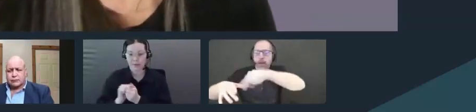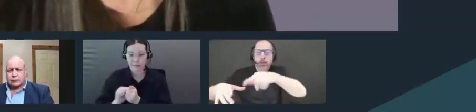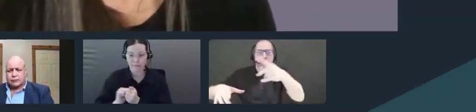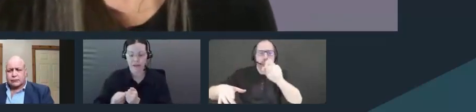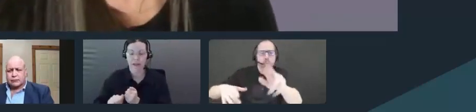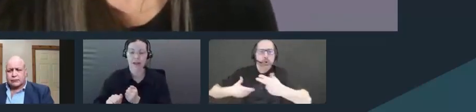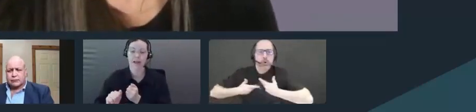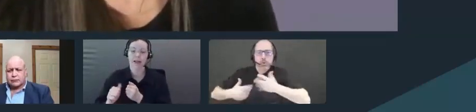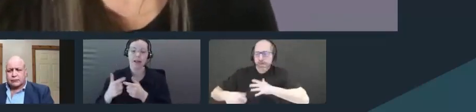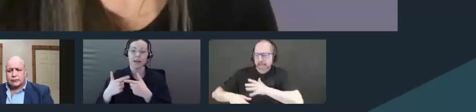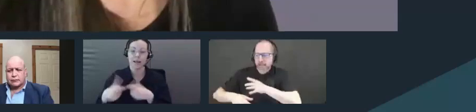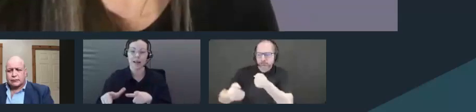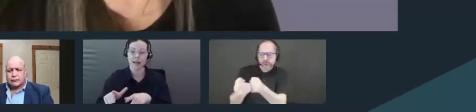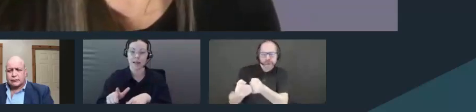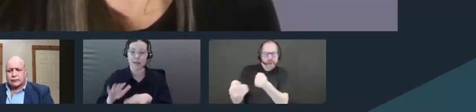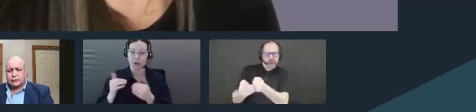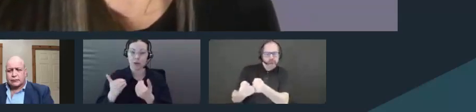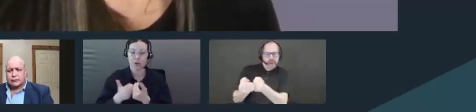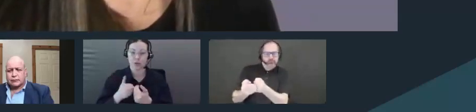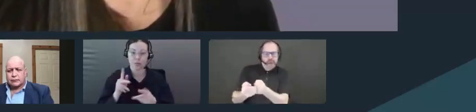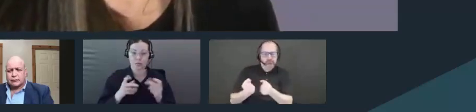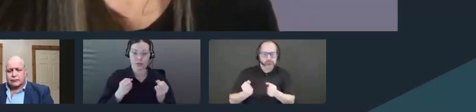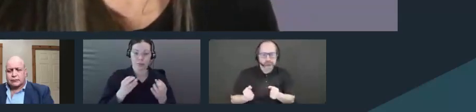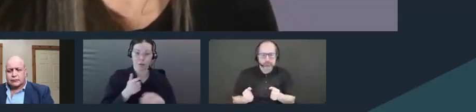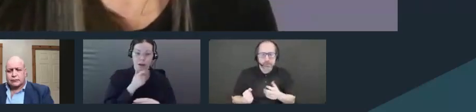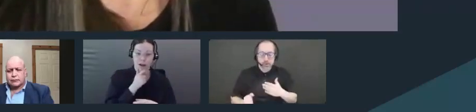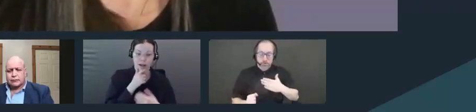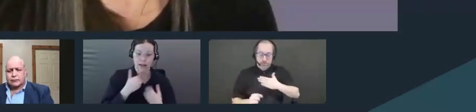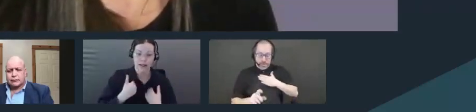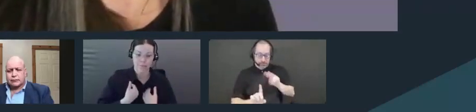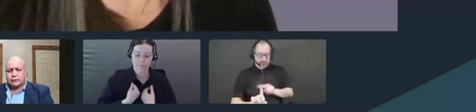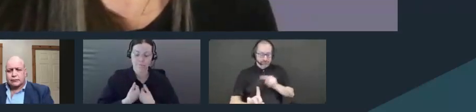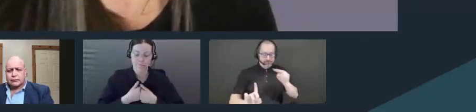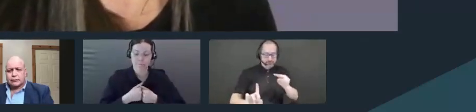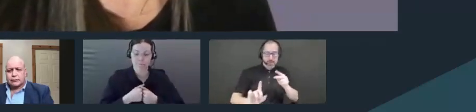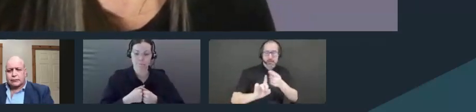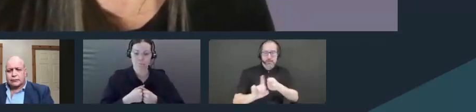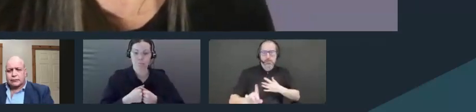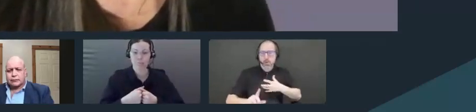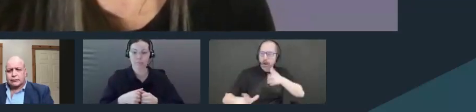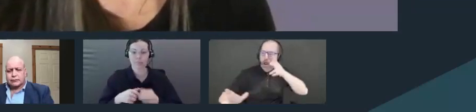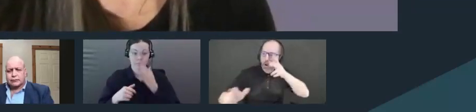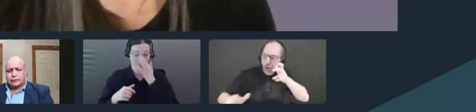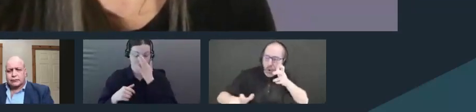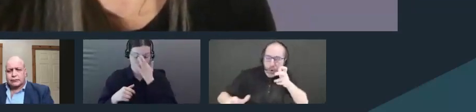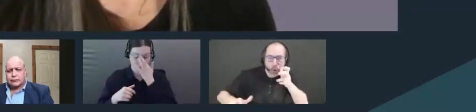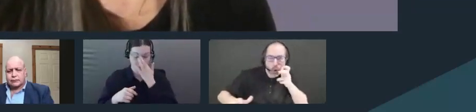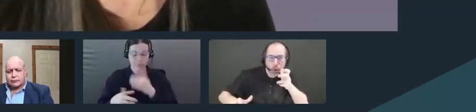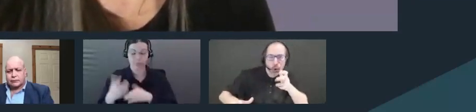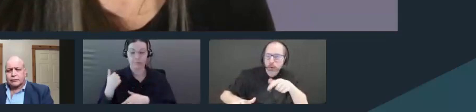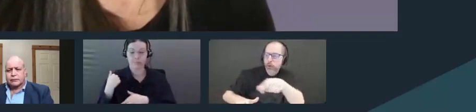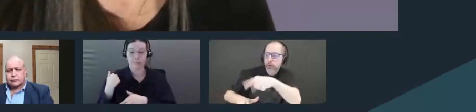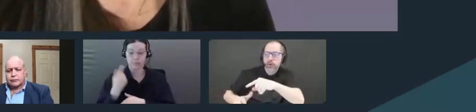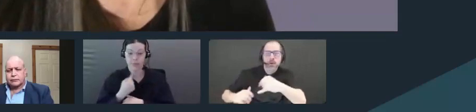So I'm sharing from the perspective of what I've heard, listening to and working with Inuit in language policy